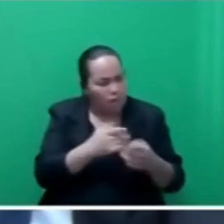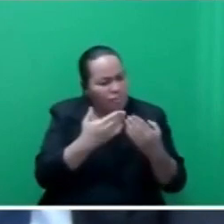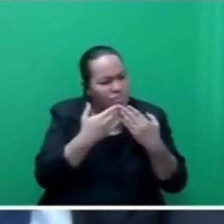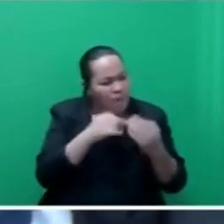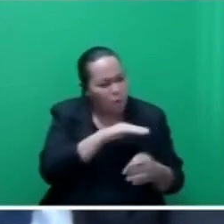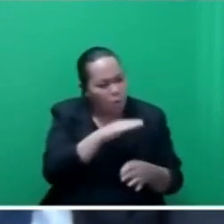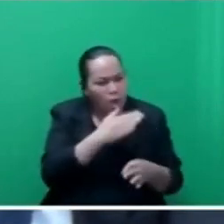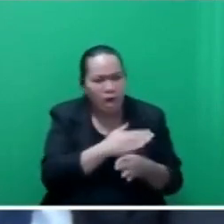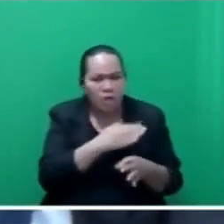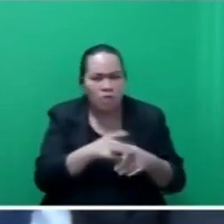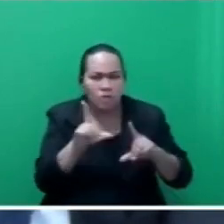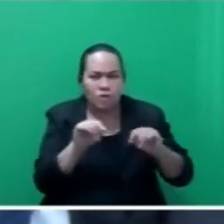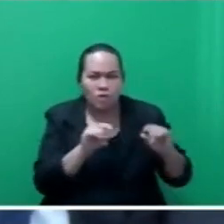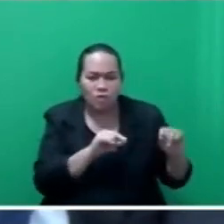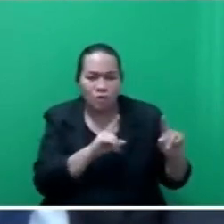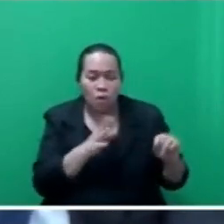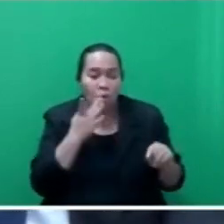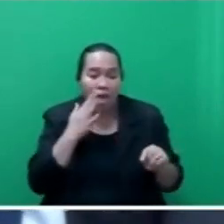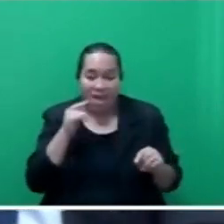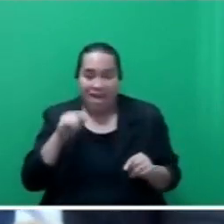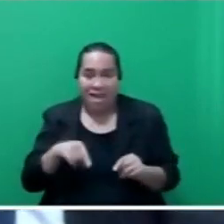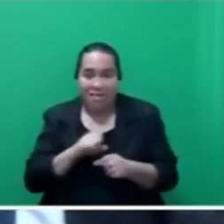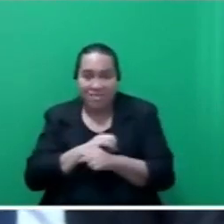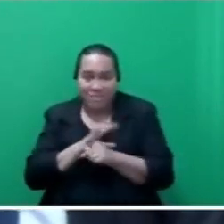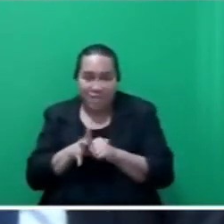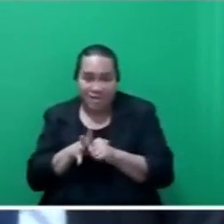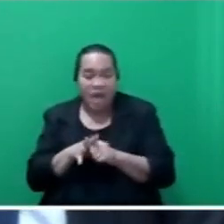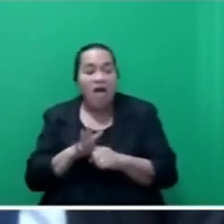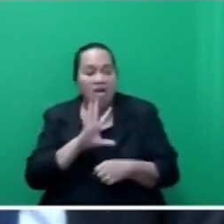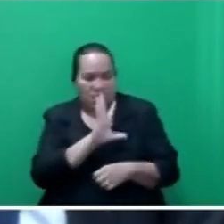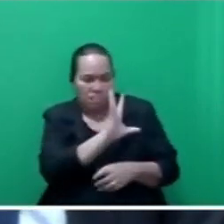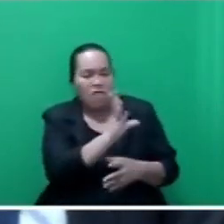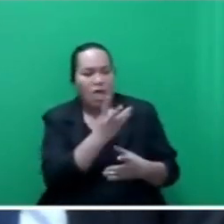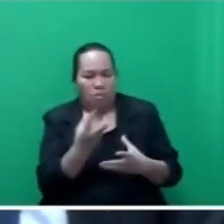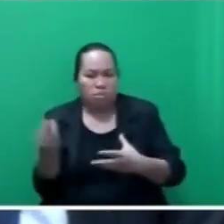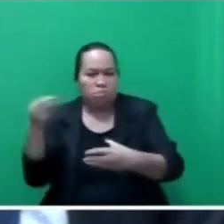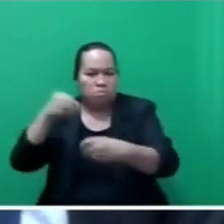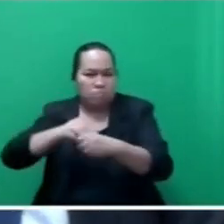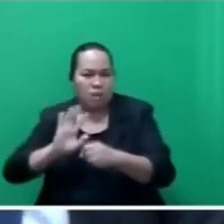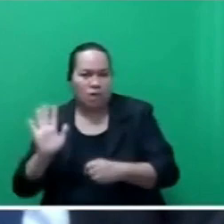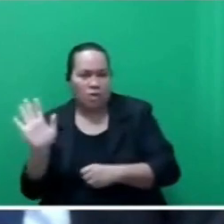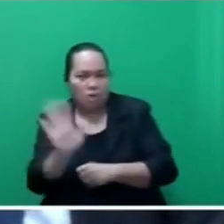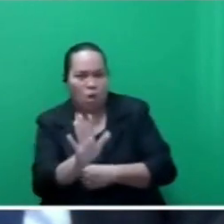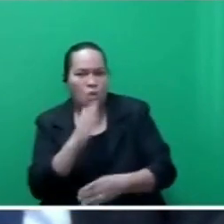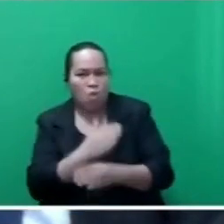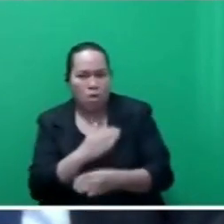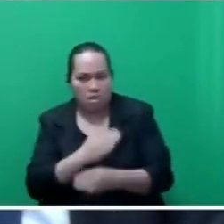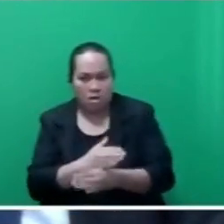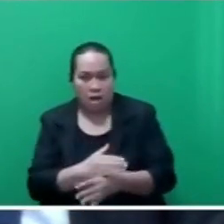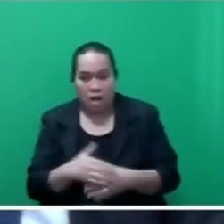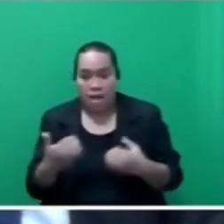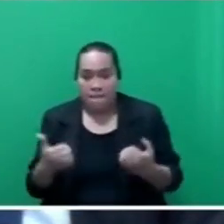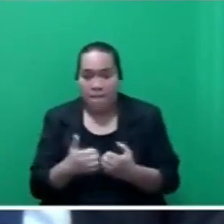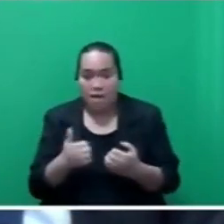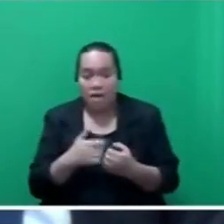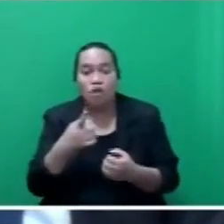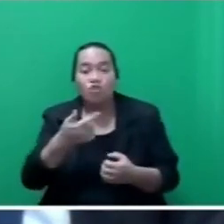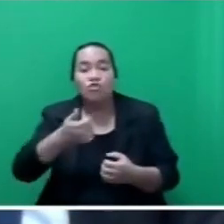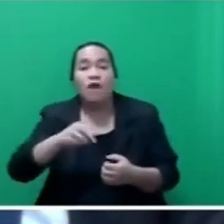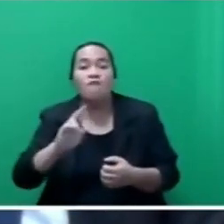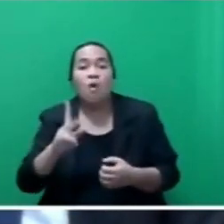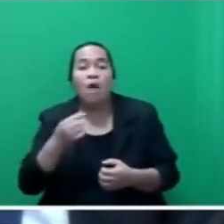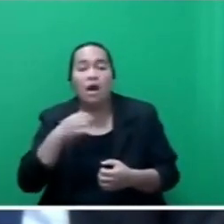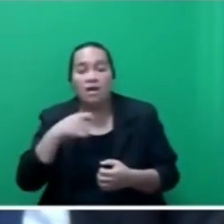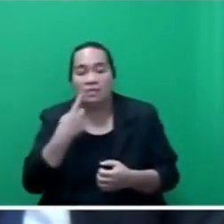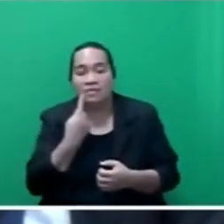done. And during the pandemic, they were part of the frontliners. A lot of them were being used as swabbers. As we all